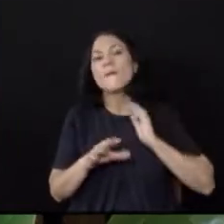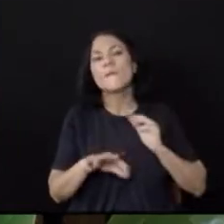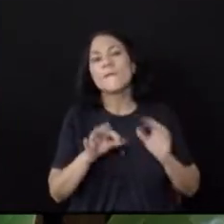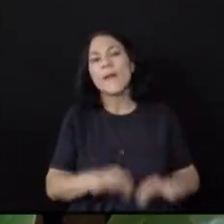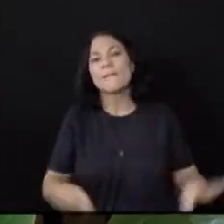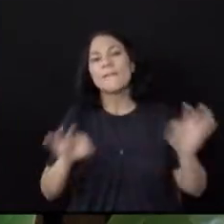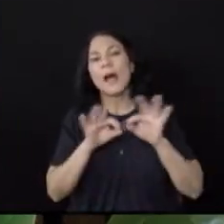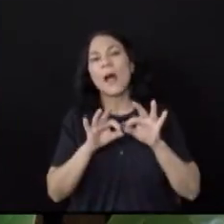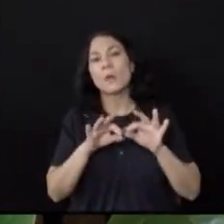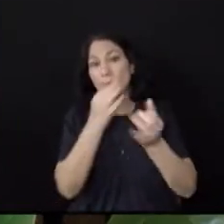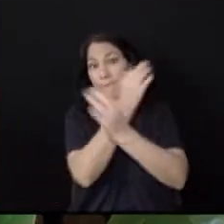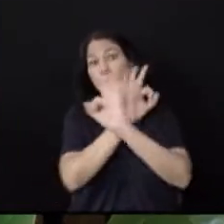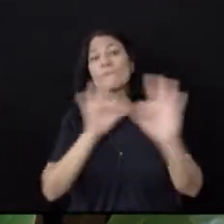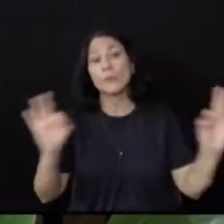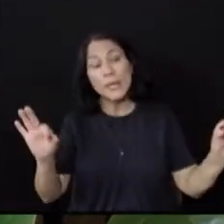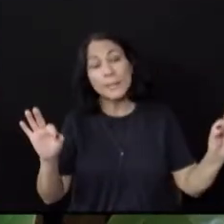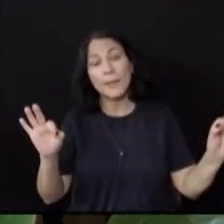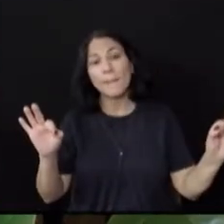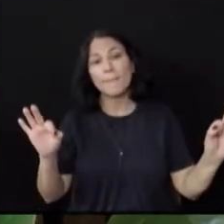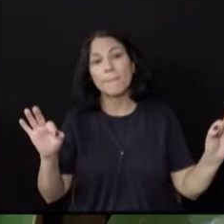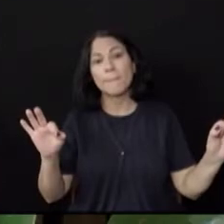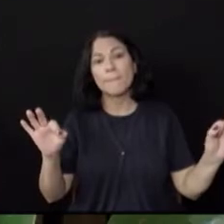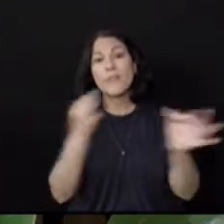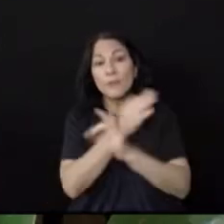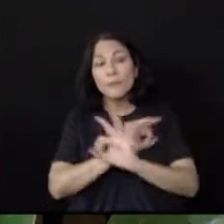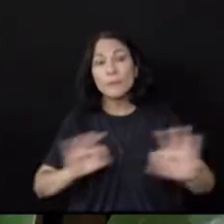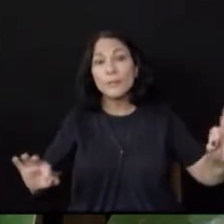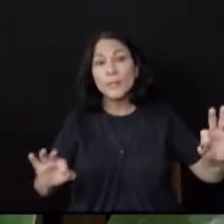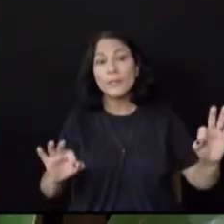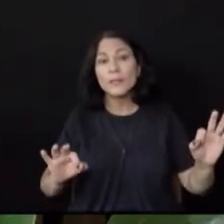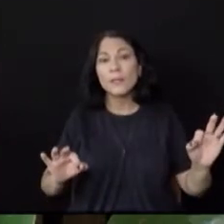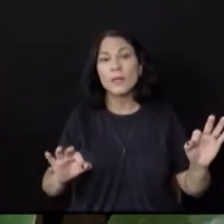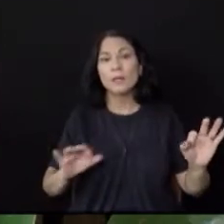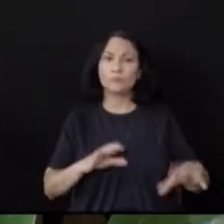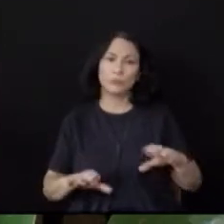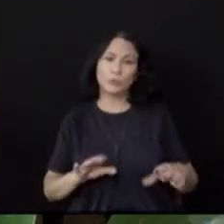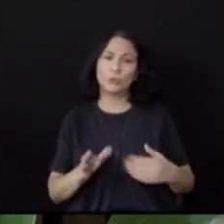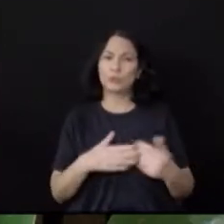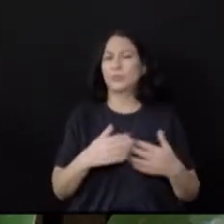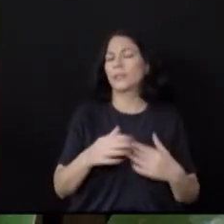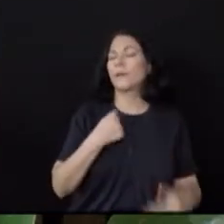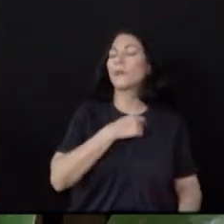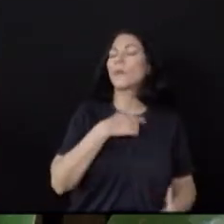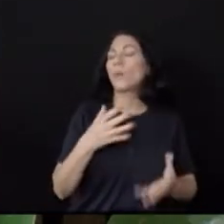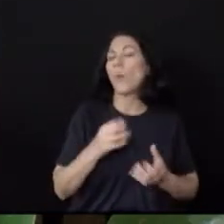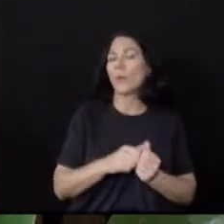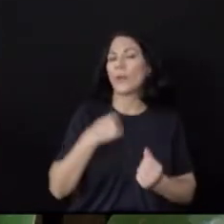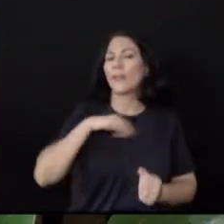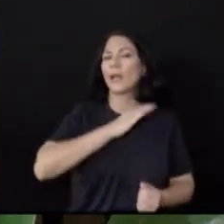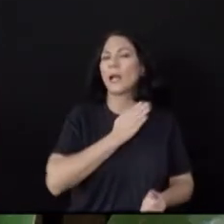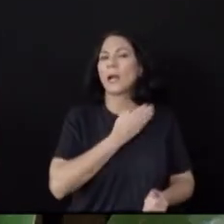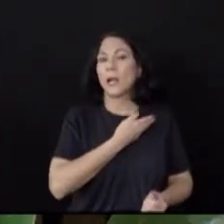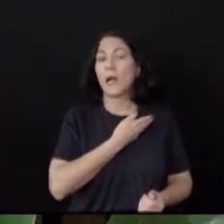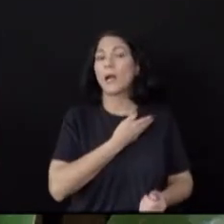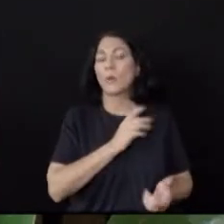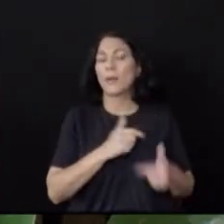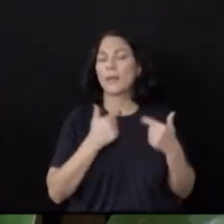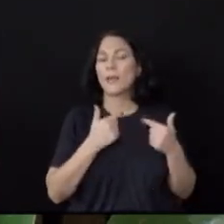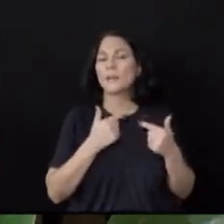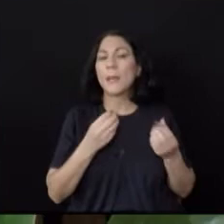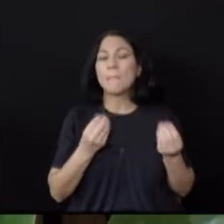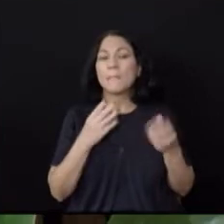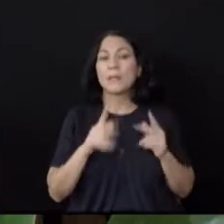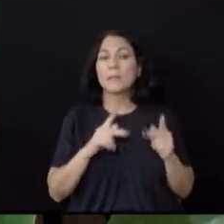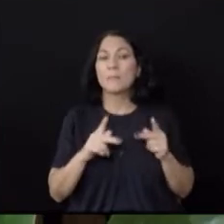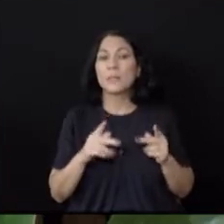upon freedom as being free to do what we choose with our lives. Many in our